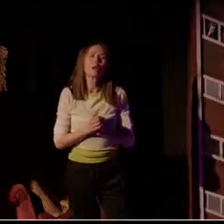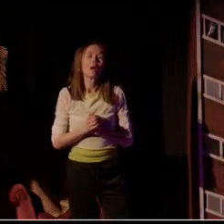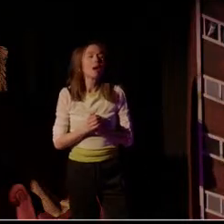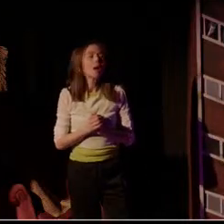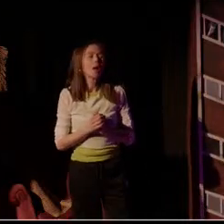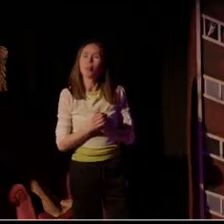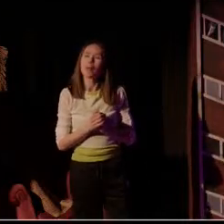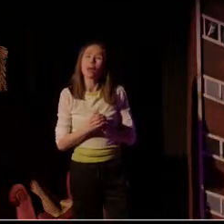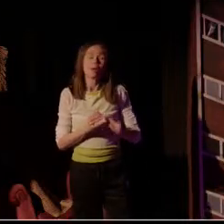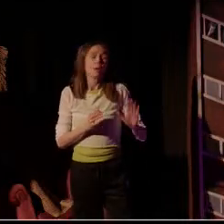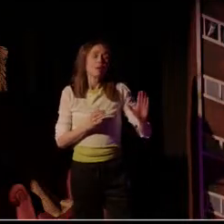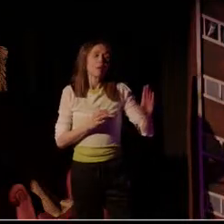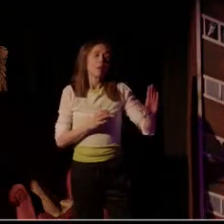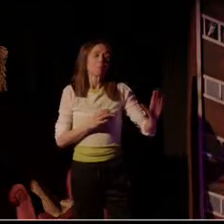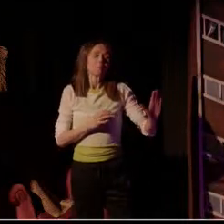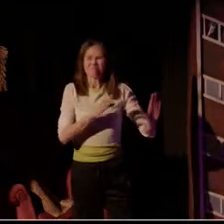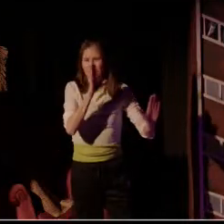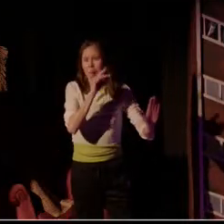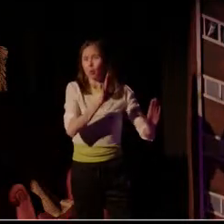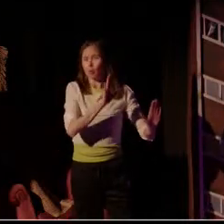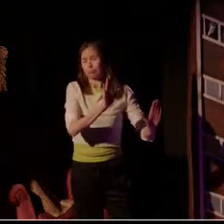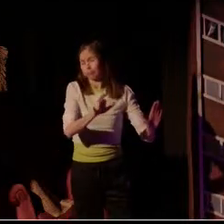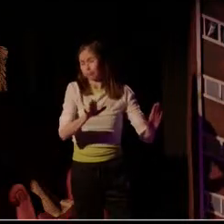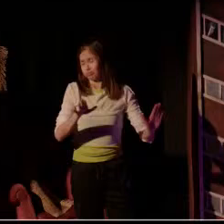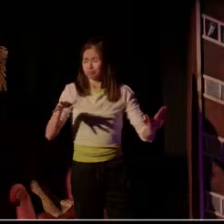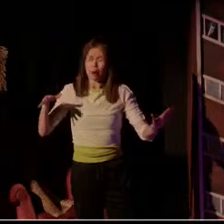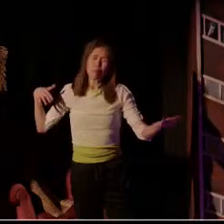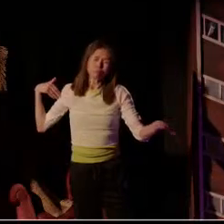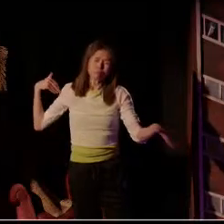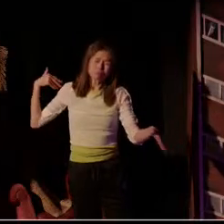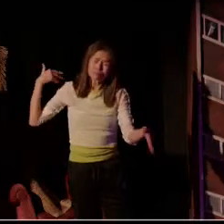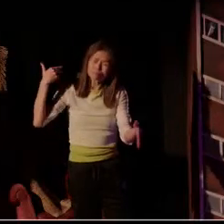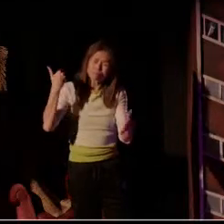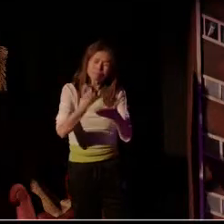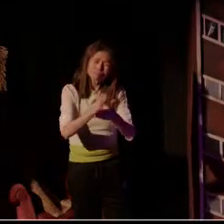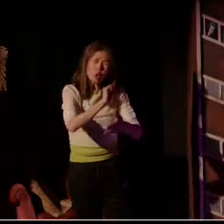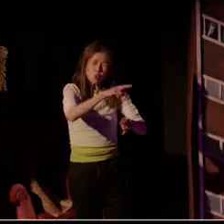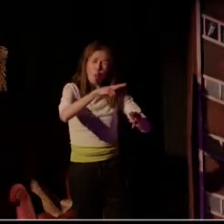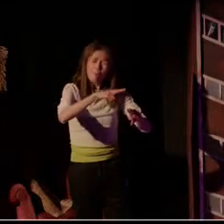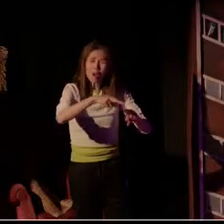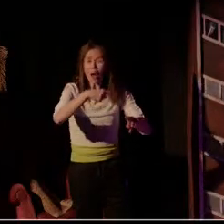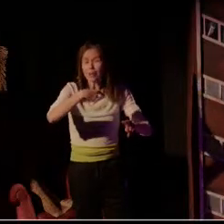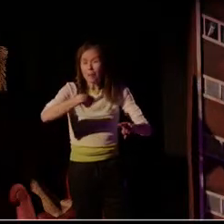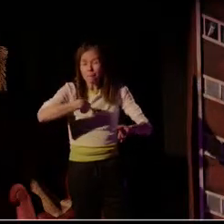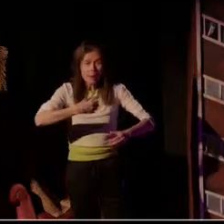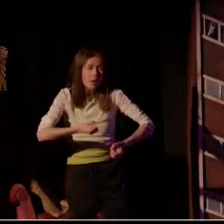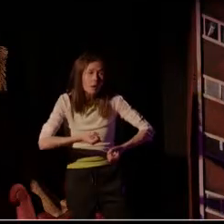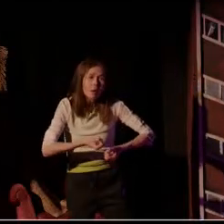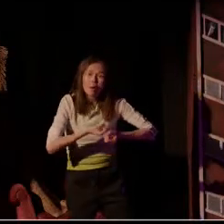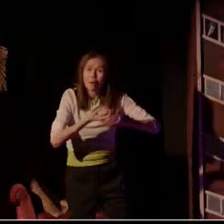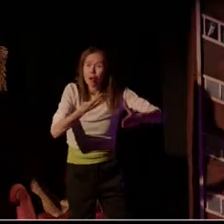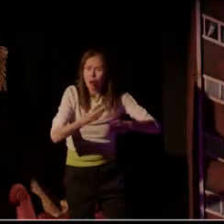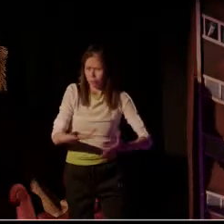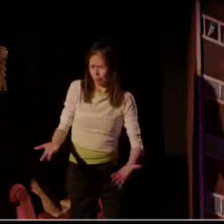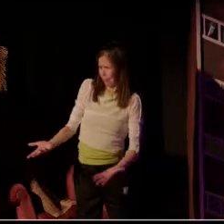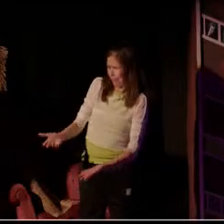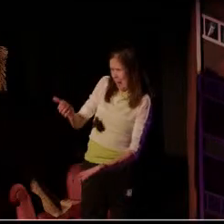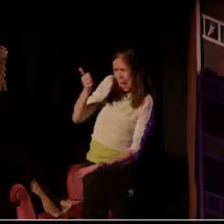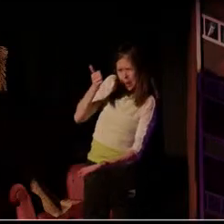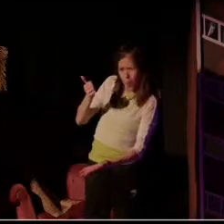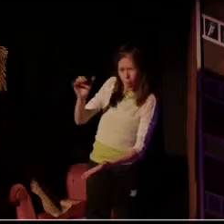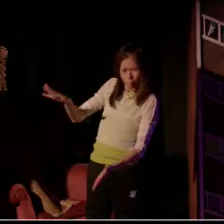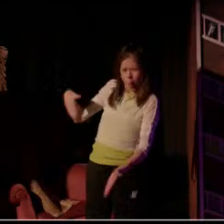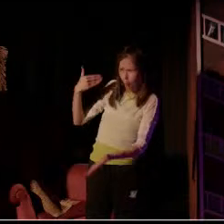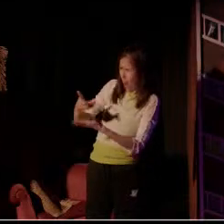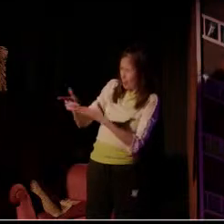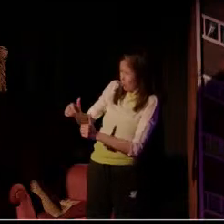aware of the many services that I have done out of love for your father. Of course. You've served him well. It's my